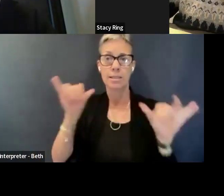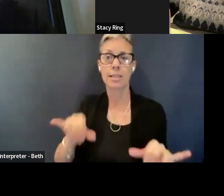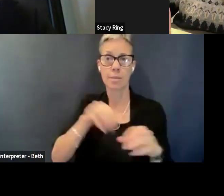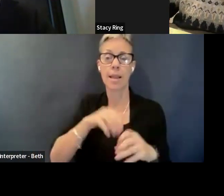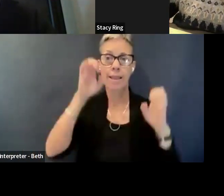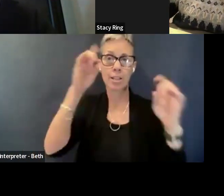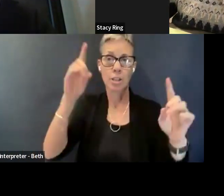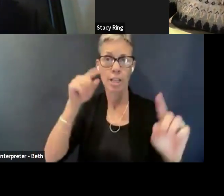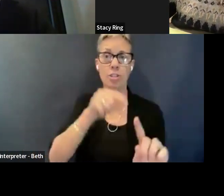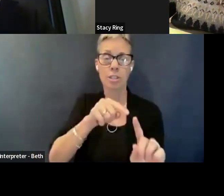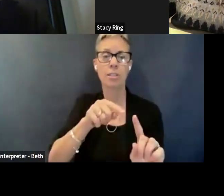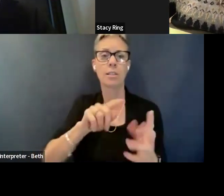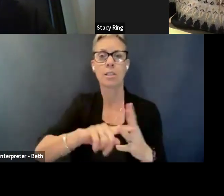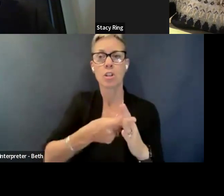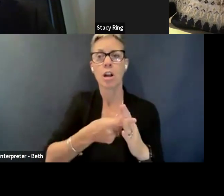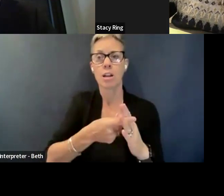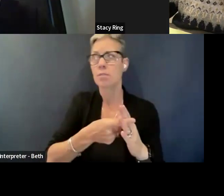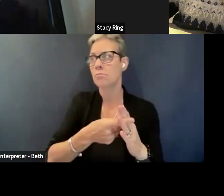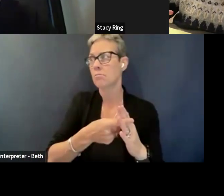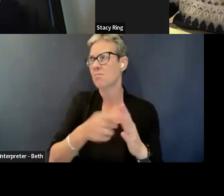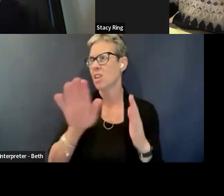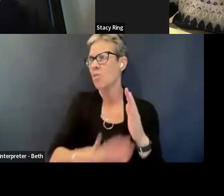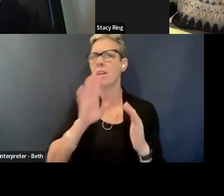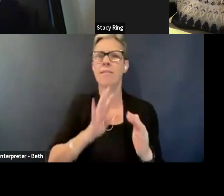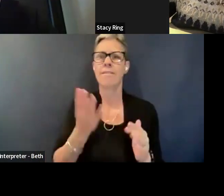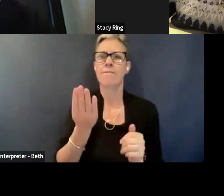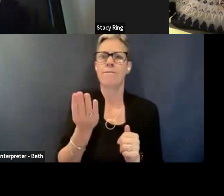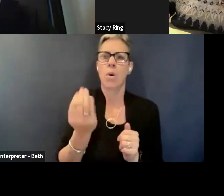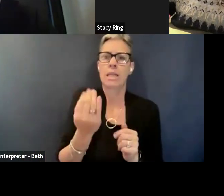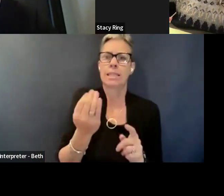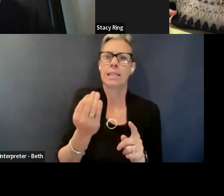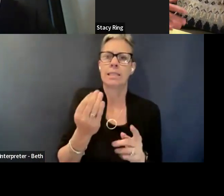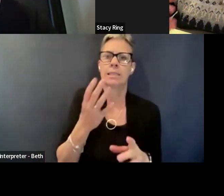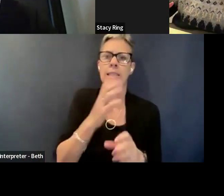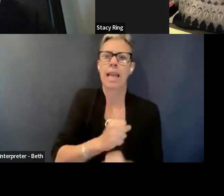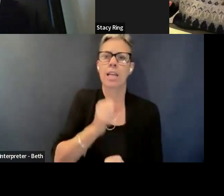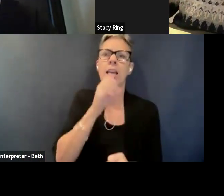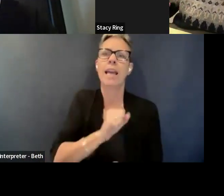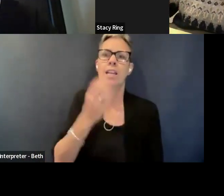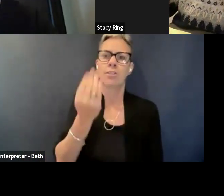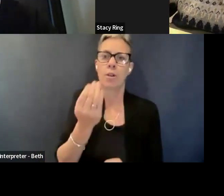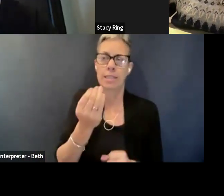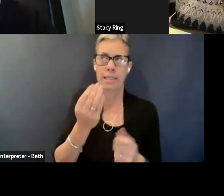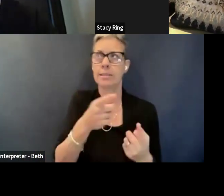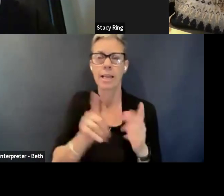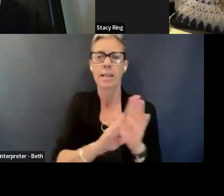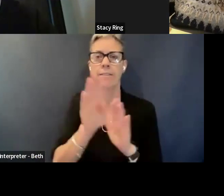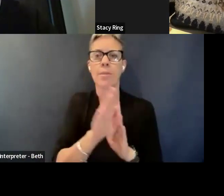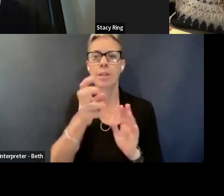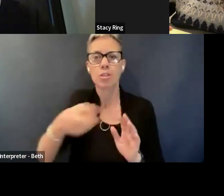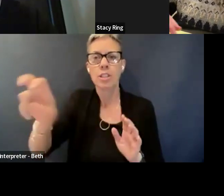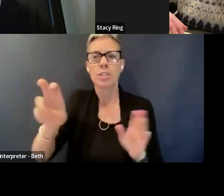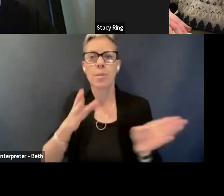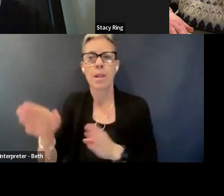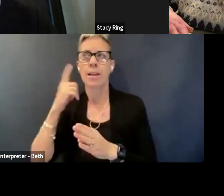system, starting when students are about 14, they develop a transition plan for what they and their families want their life to